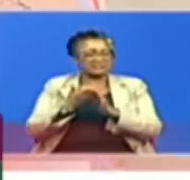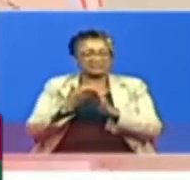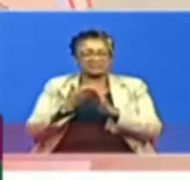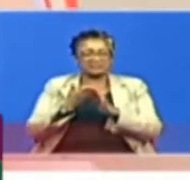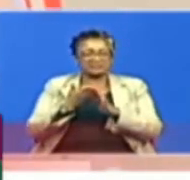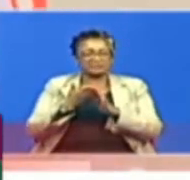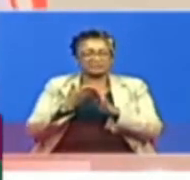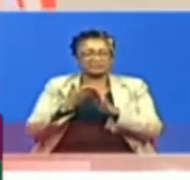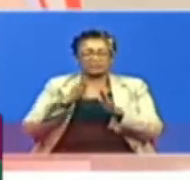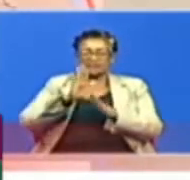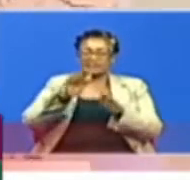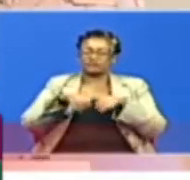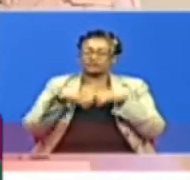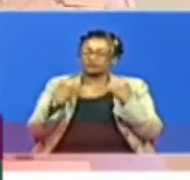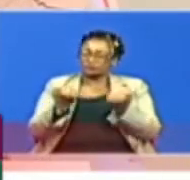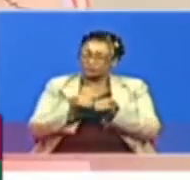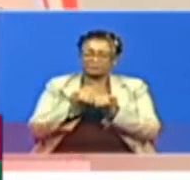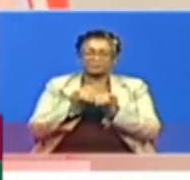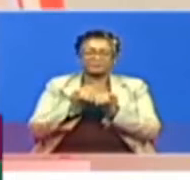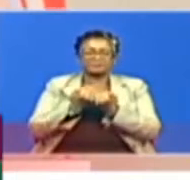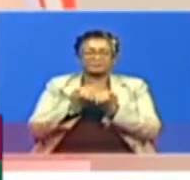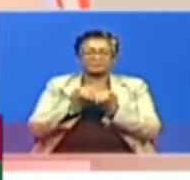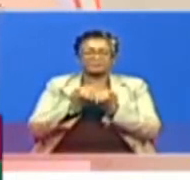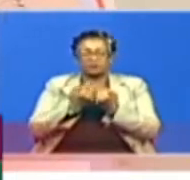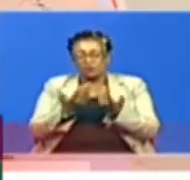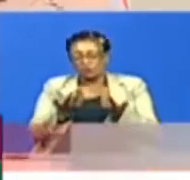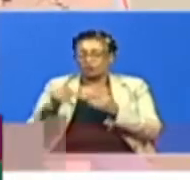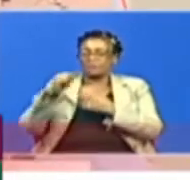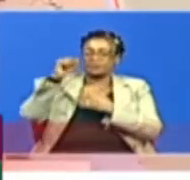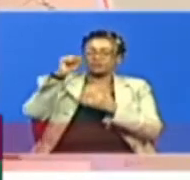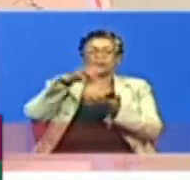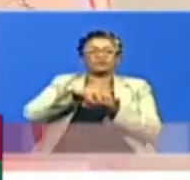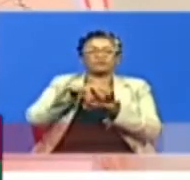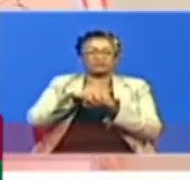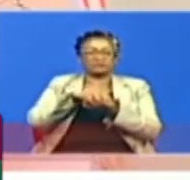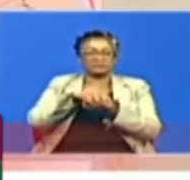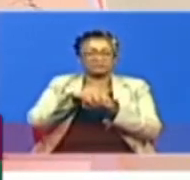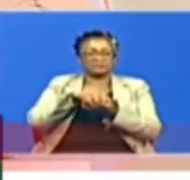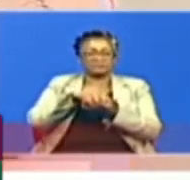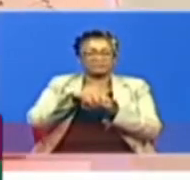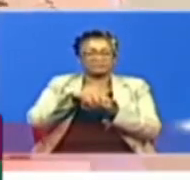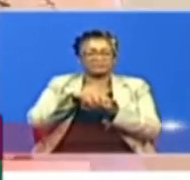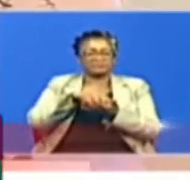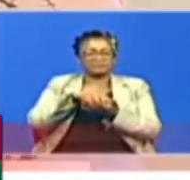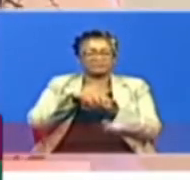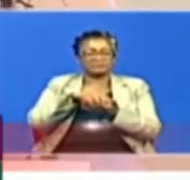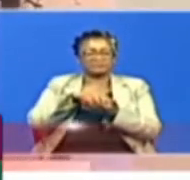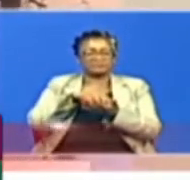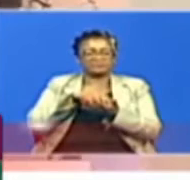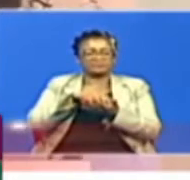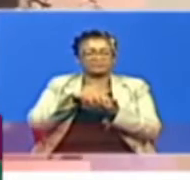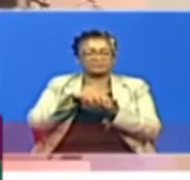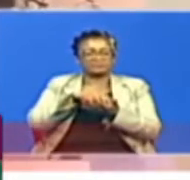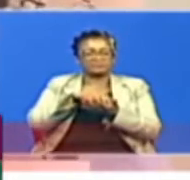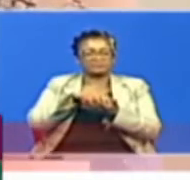tide of the coronavirus outbreak in Kenya. In an address to the Kenyan nation, President Kenyatta said the extended will